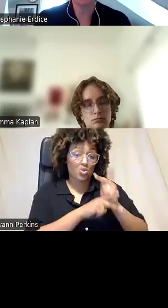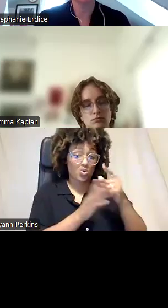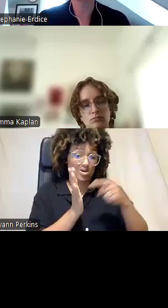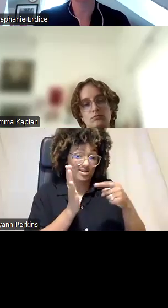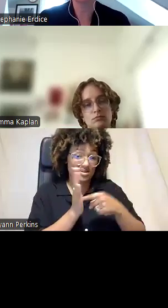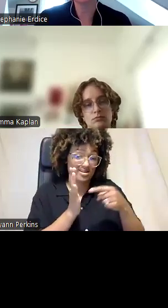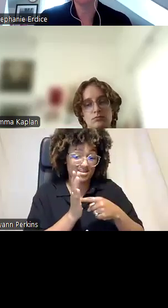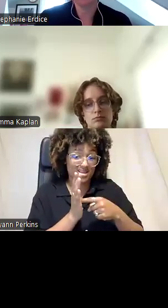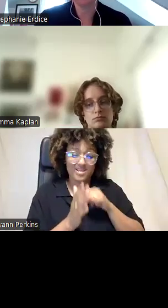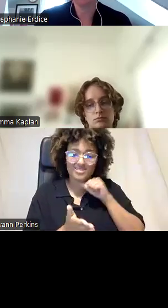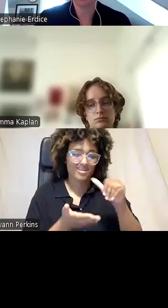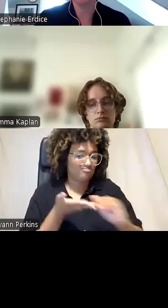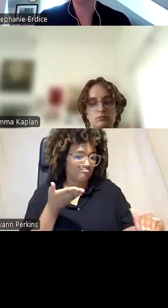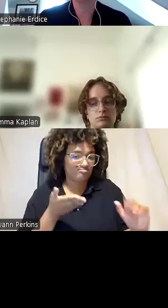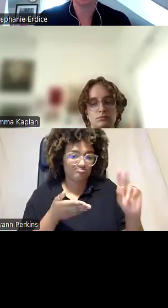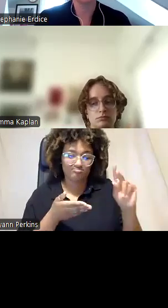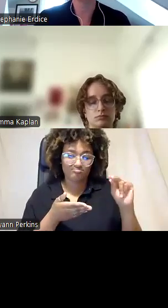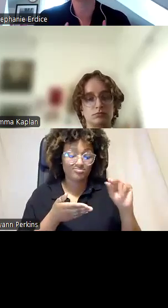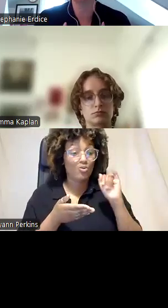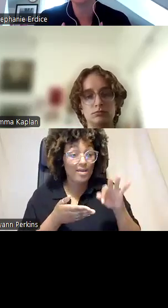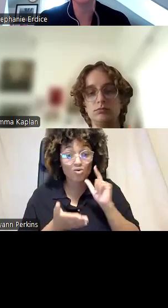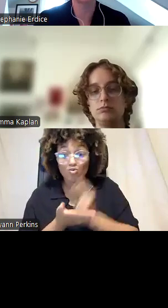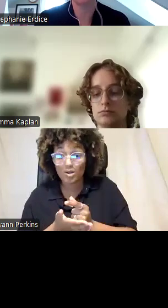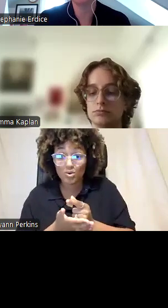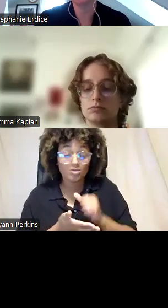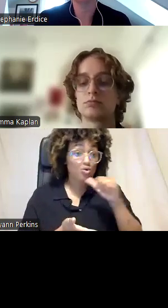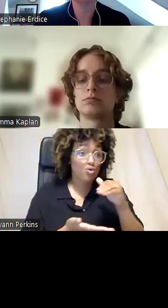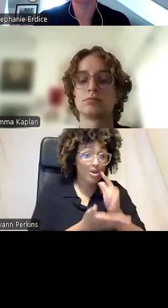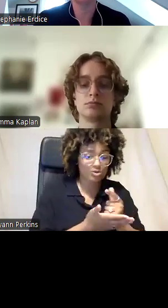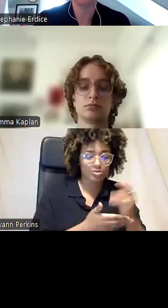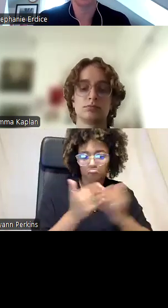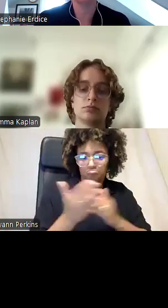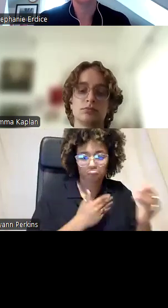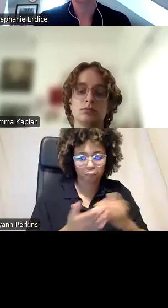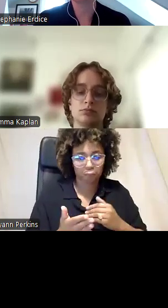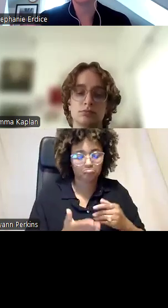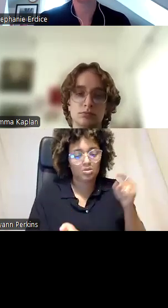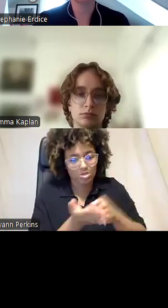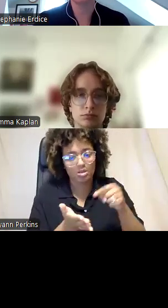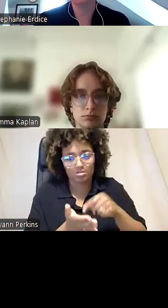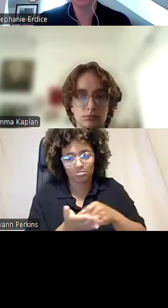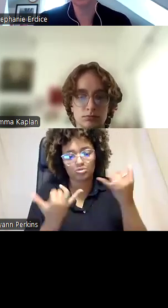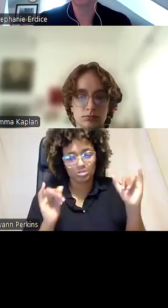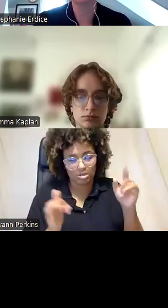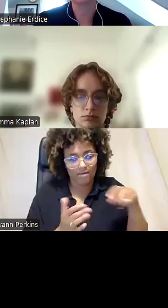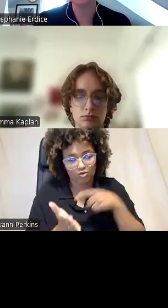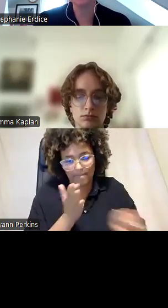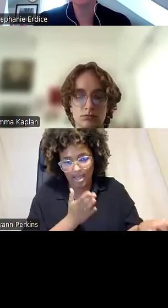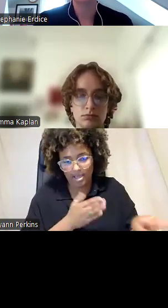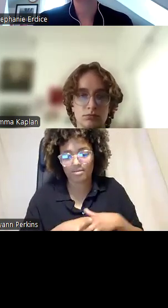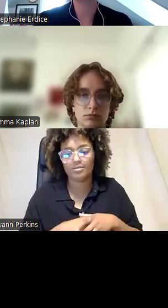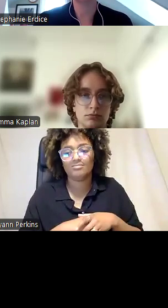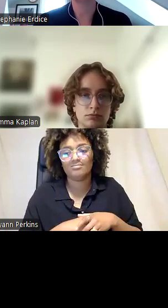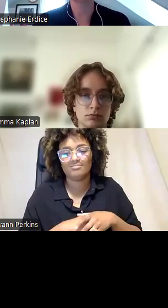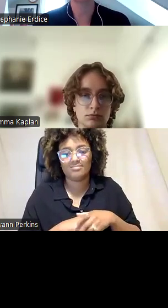owe that money regardless of whether they graduate or not. And there's very little that they can do to have that eliminated or